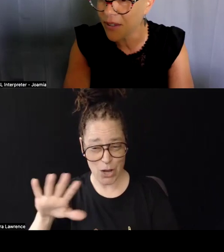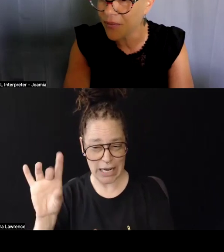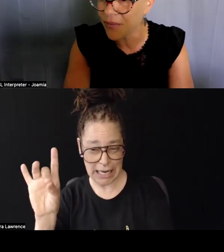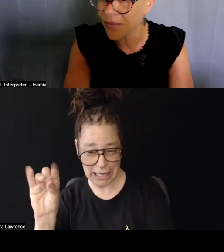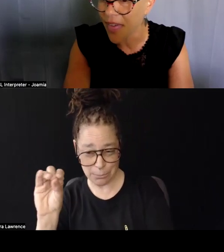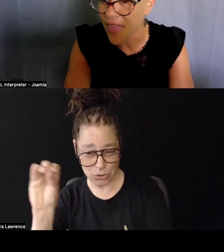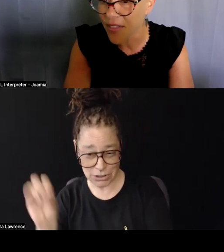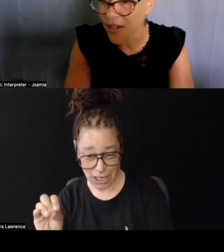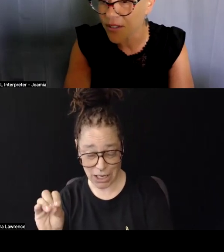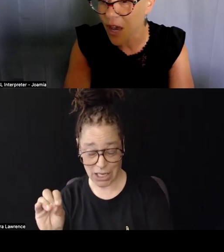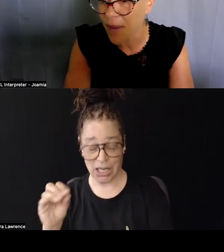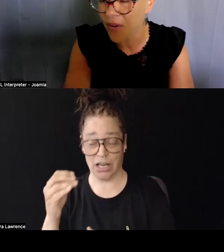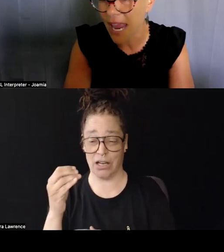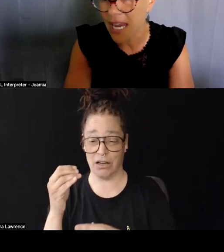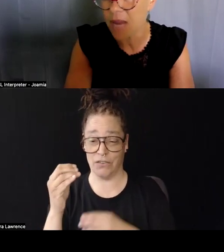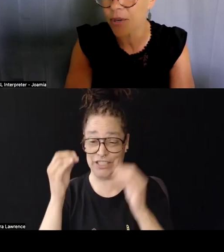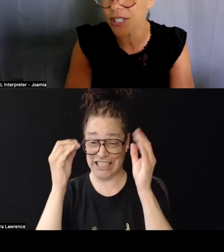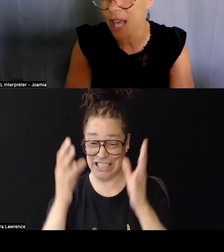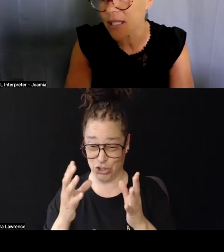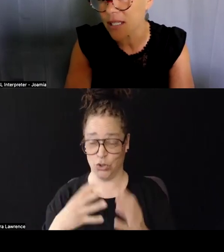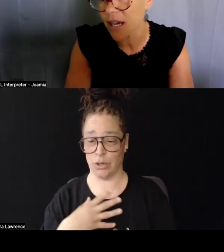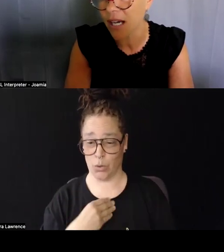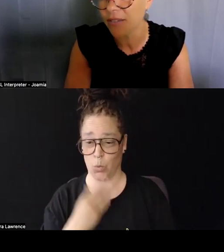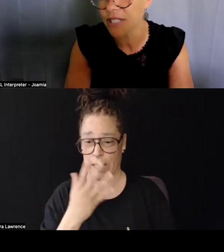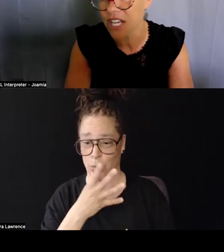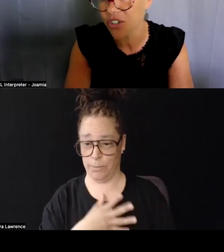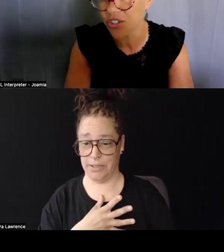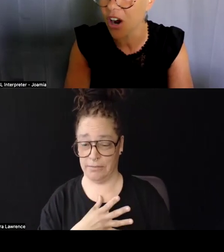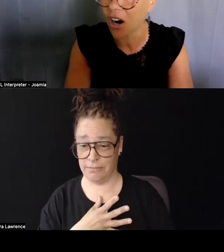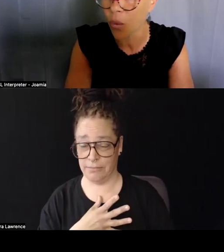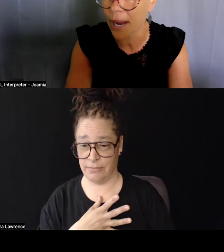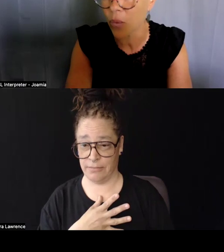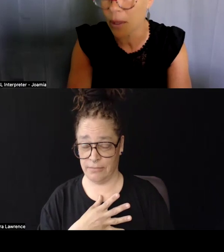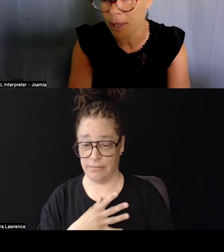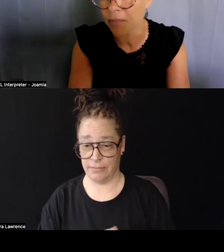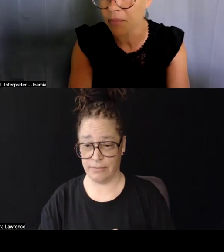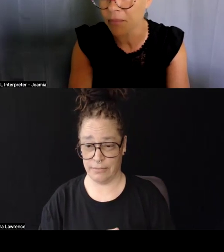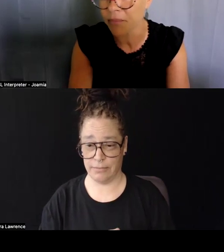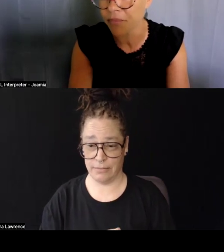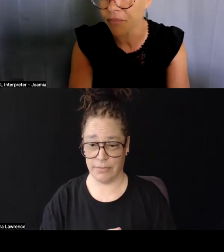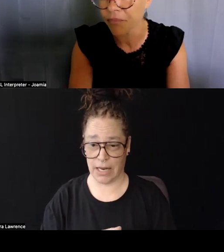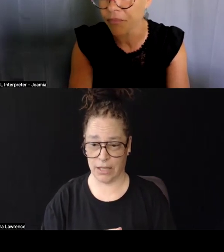time, I think there's about 80% of teachers are white women.